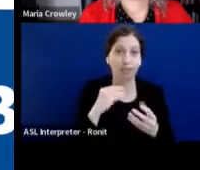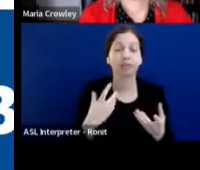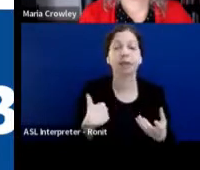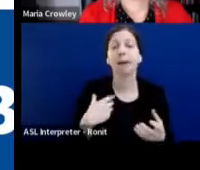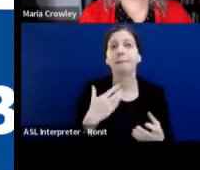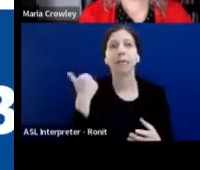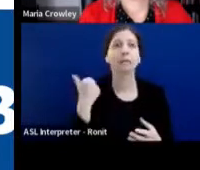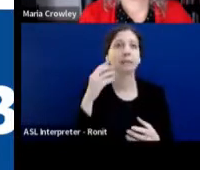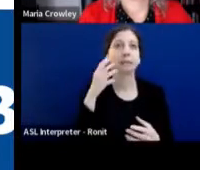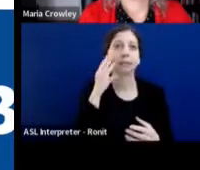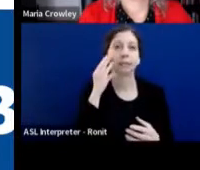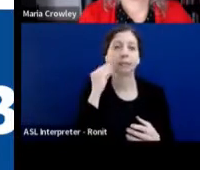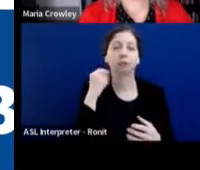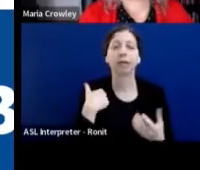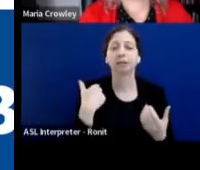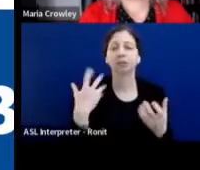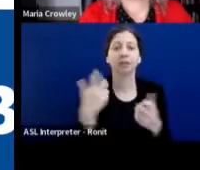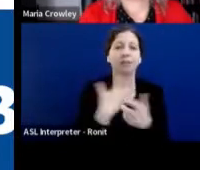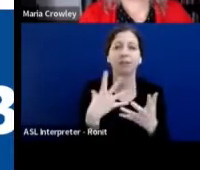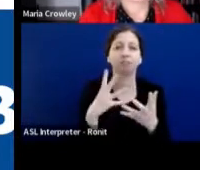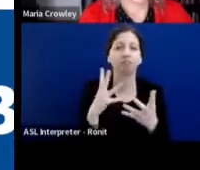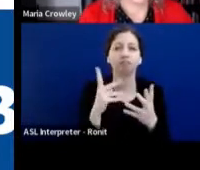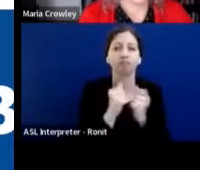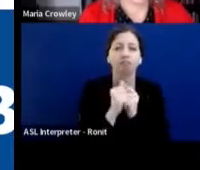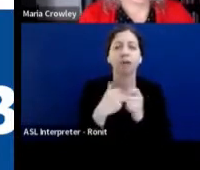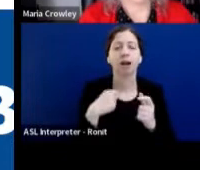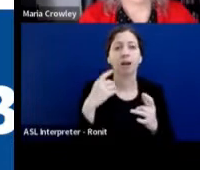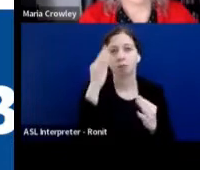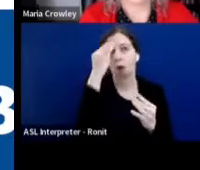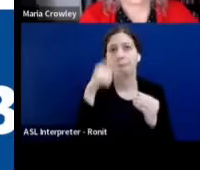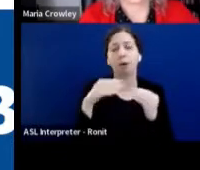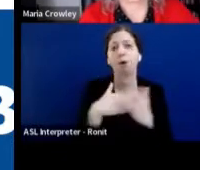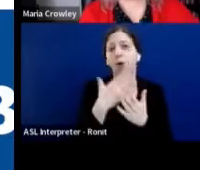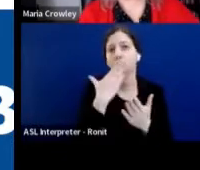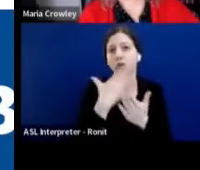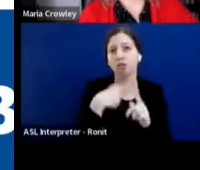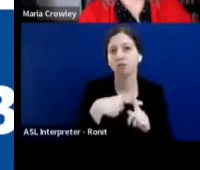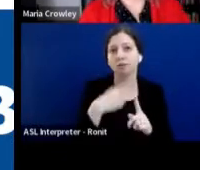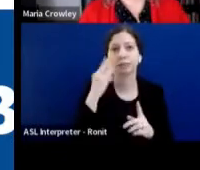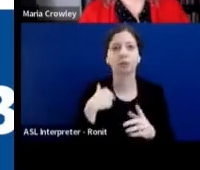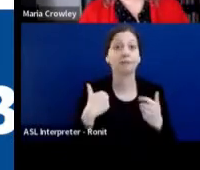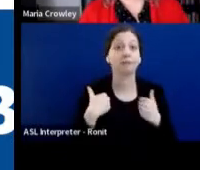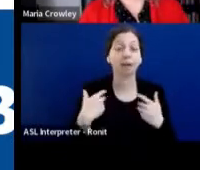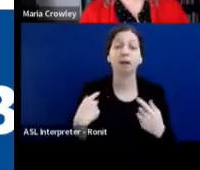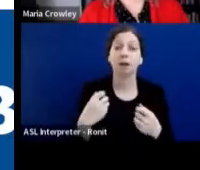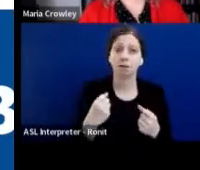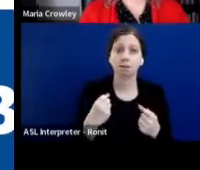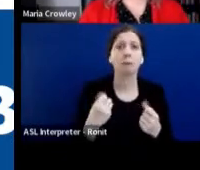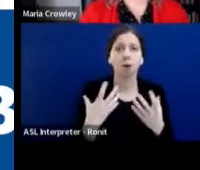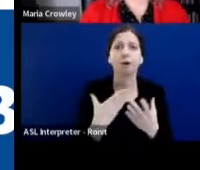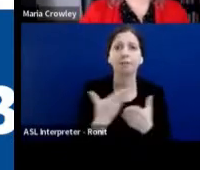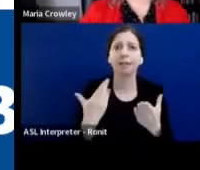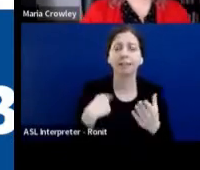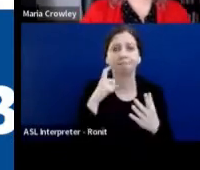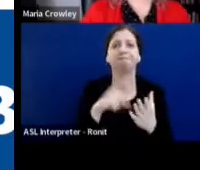I kind of mushed them together, kind of thought about all of the good experiences that I've had. And there were a number of things that stood out to me